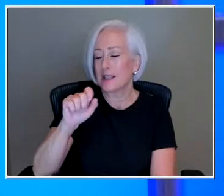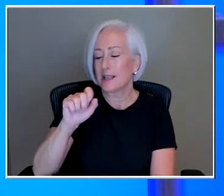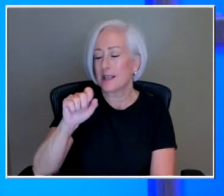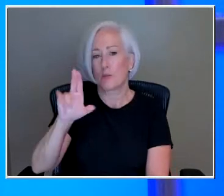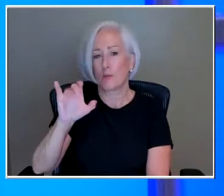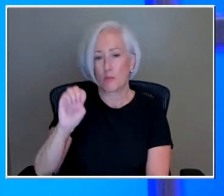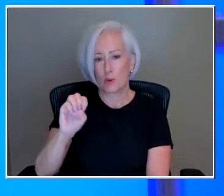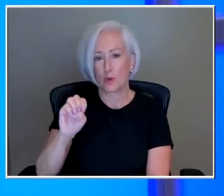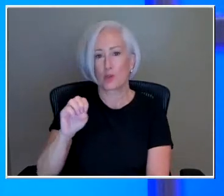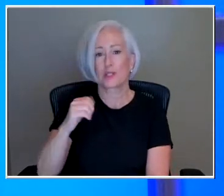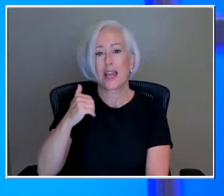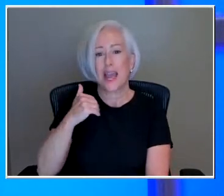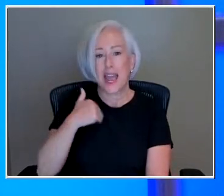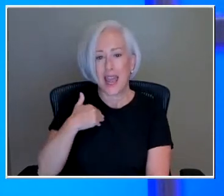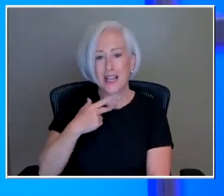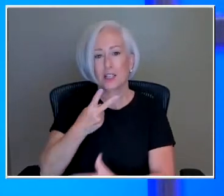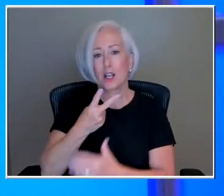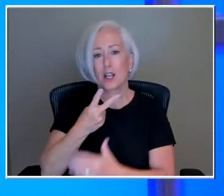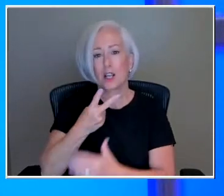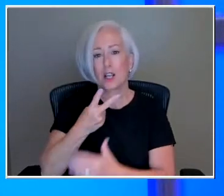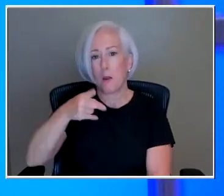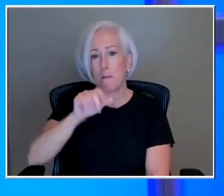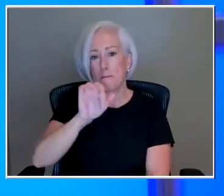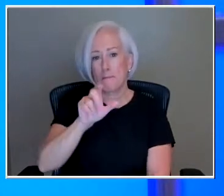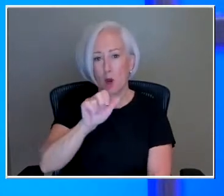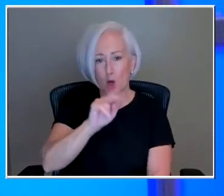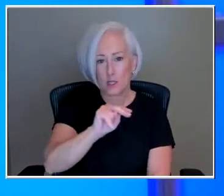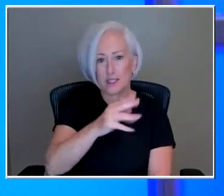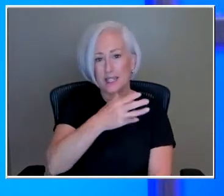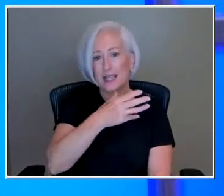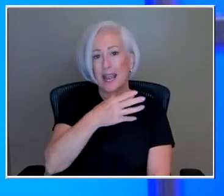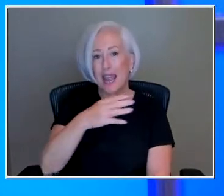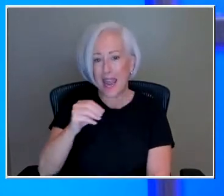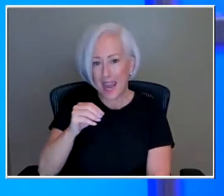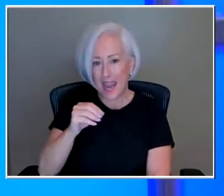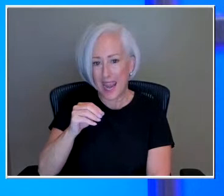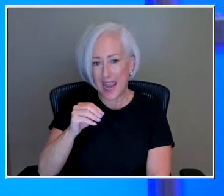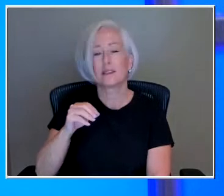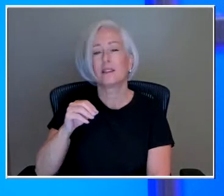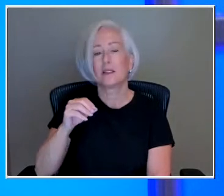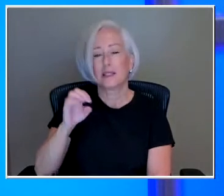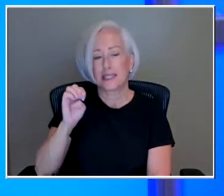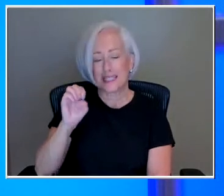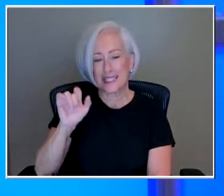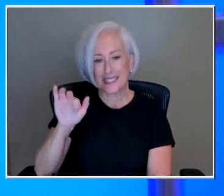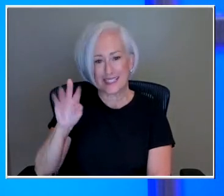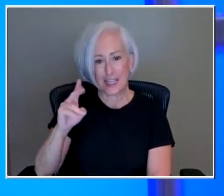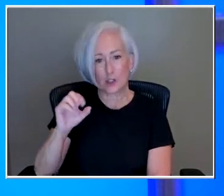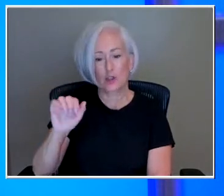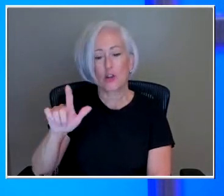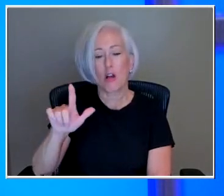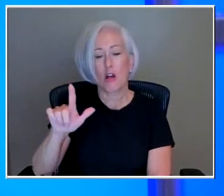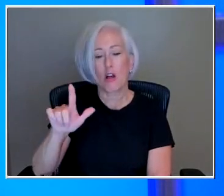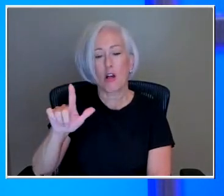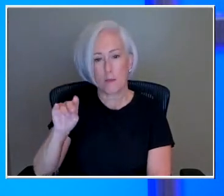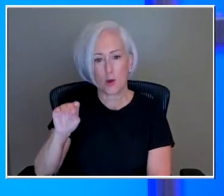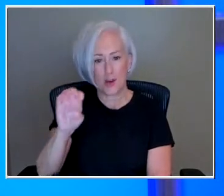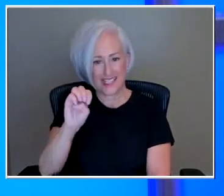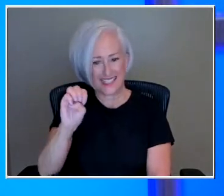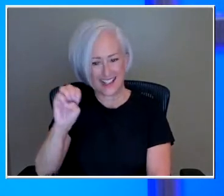essential tremor and he has Parkinson's disease. And so that there are times when those disease syndromes can